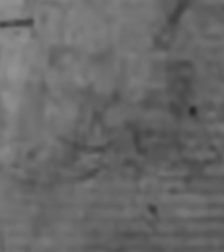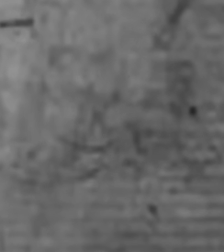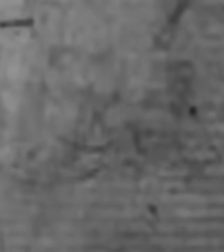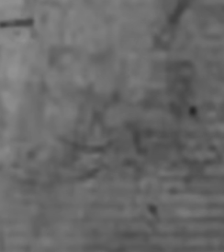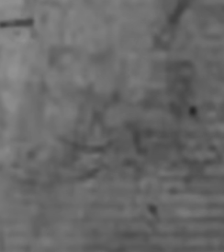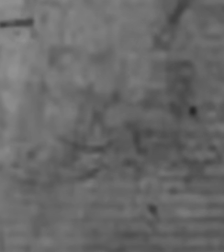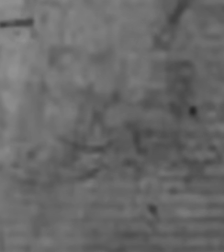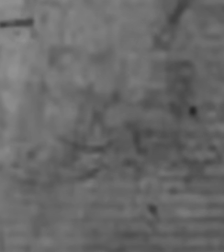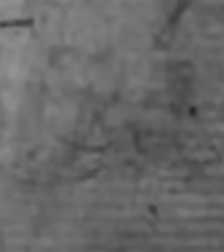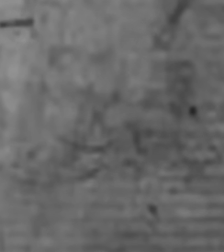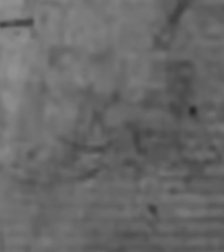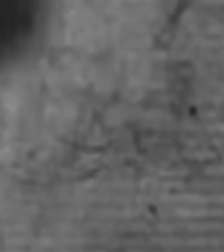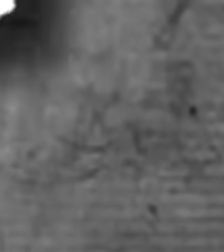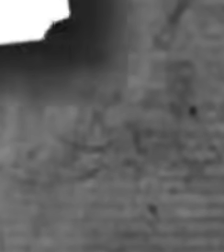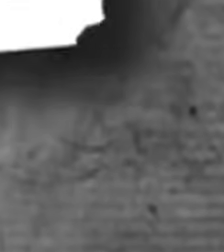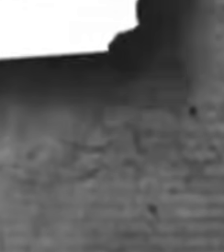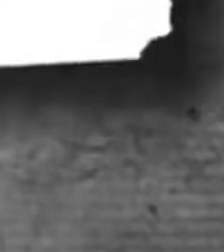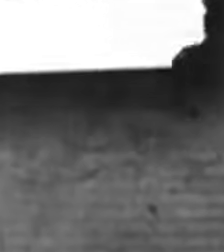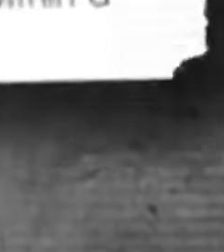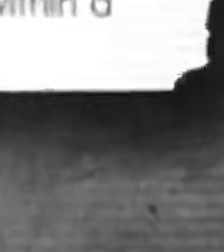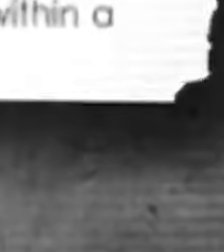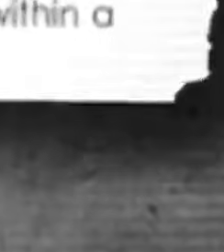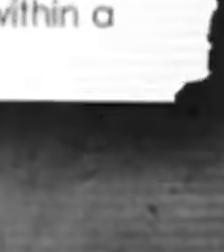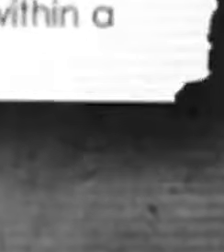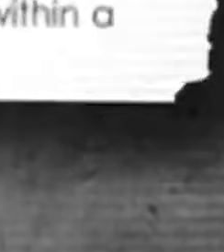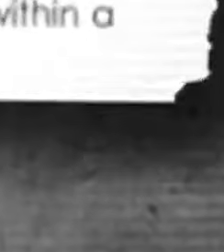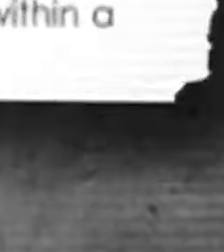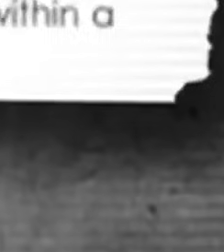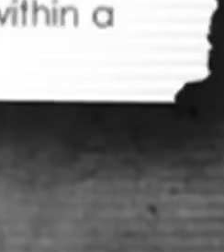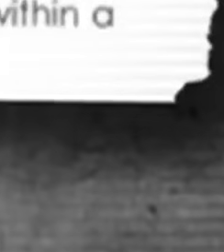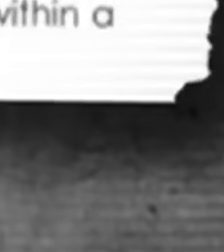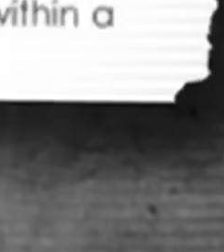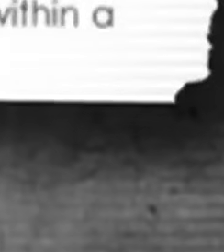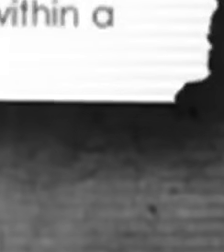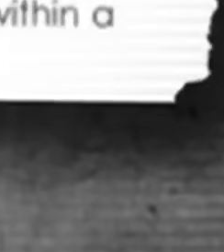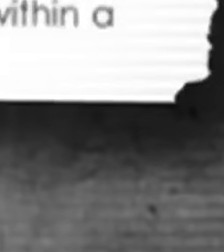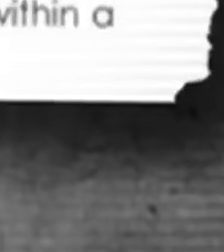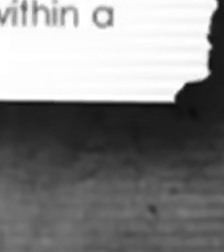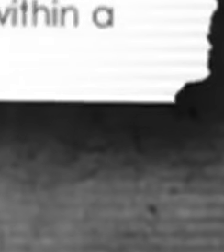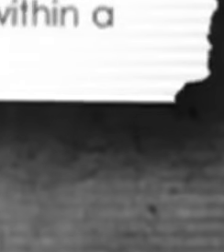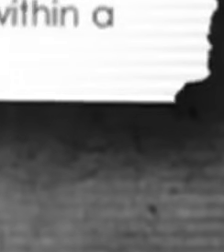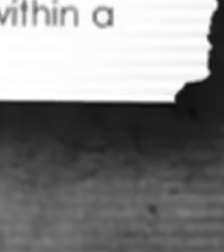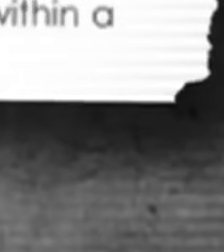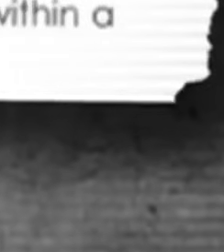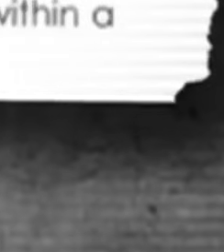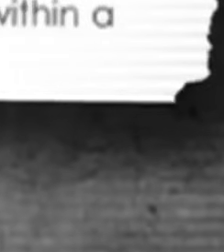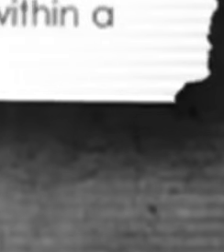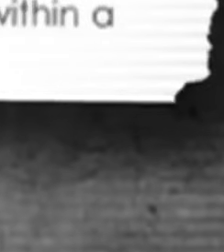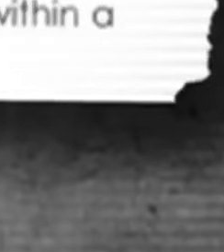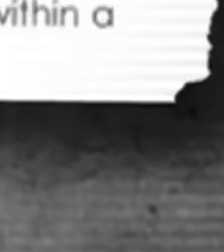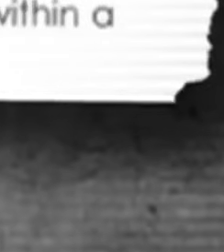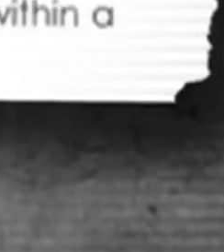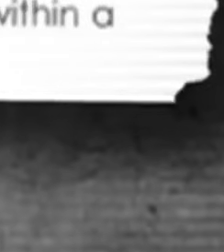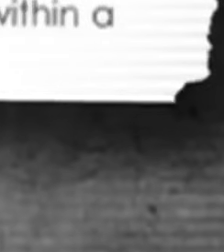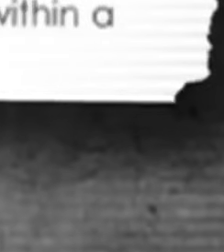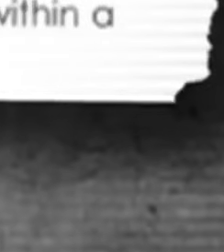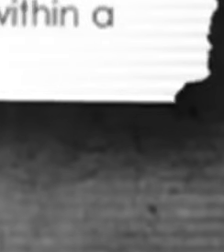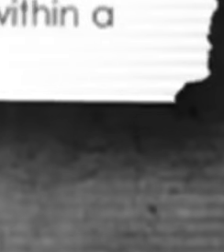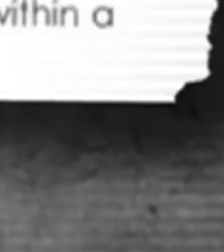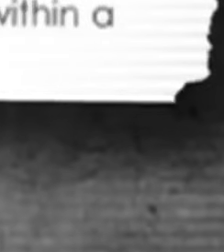Kitengela International School had a good academic record and has posted exemplary results in previous years, adding that